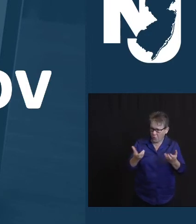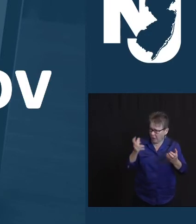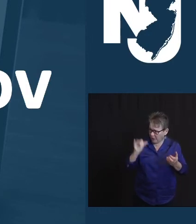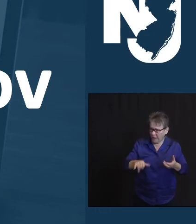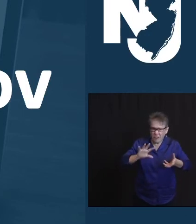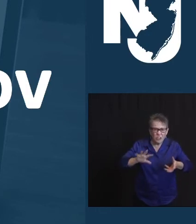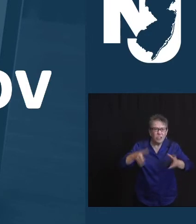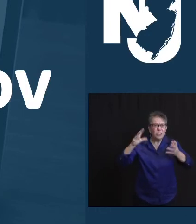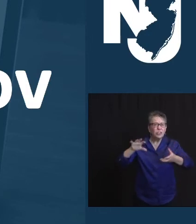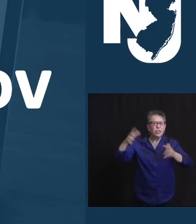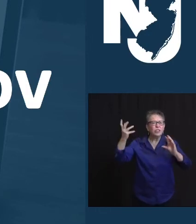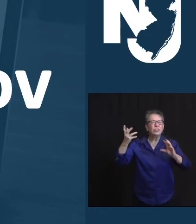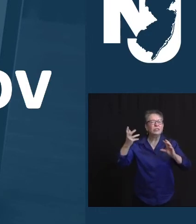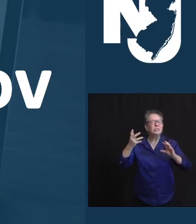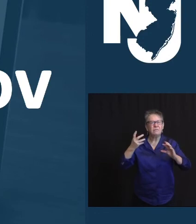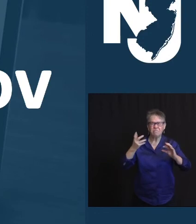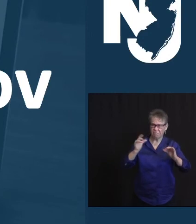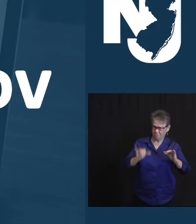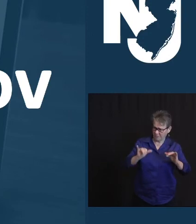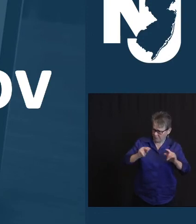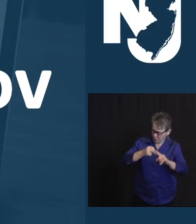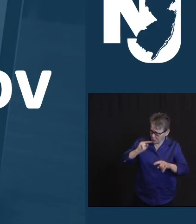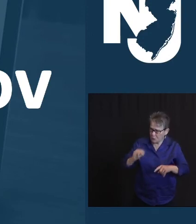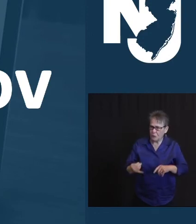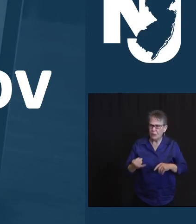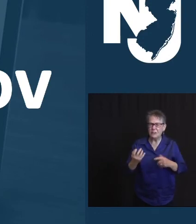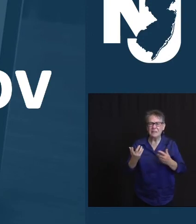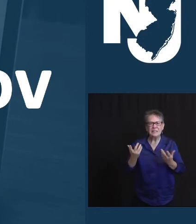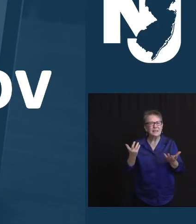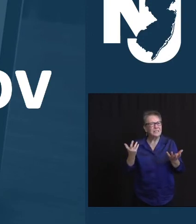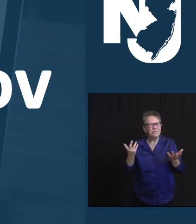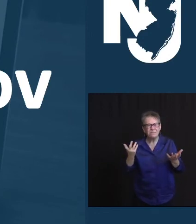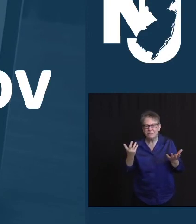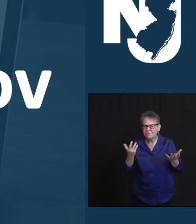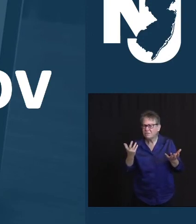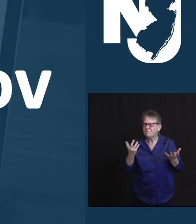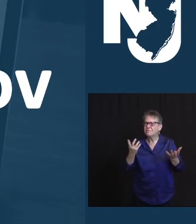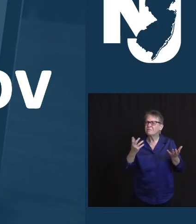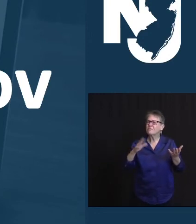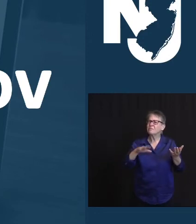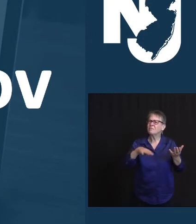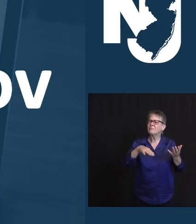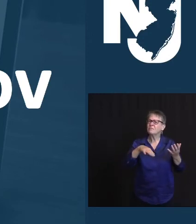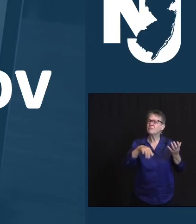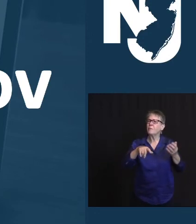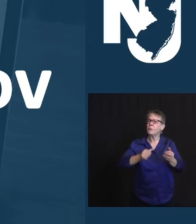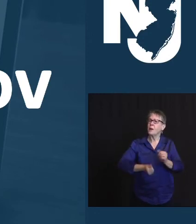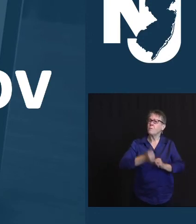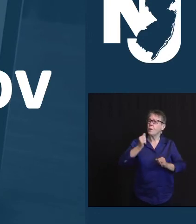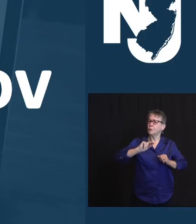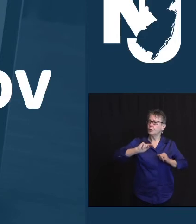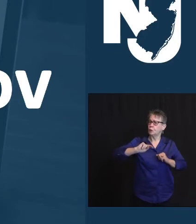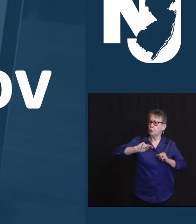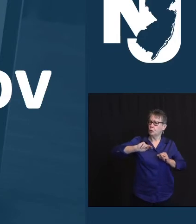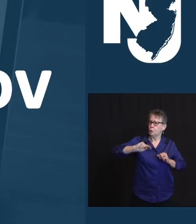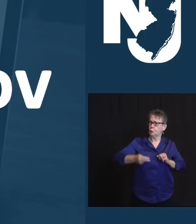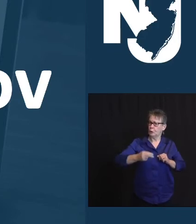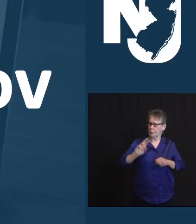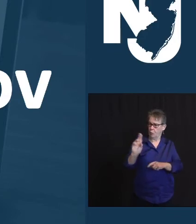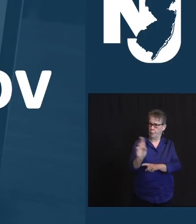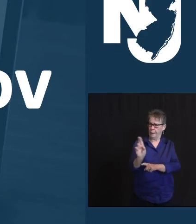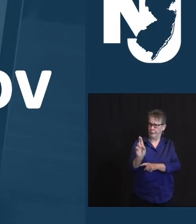Jersey Republicans who have done the right thing by acknowledging the true outcome of the election is shocking. I know there are many more who